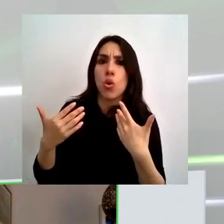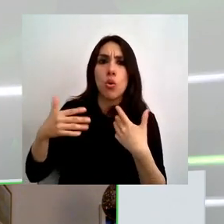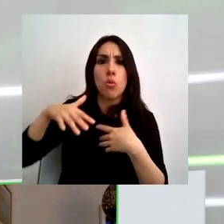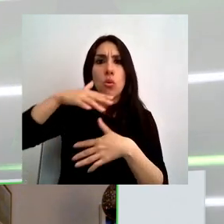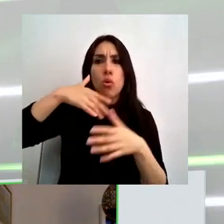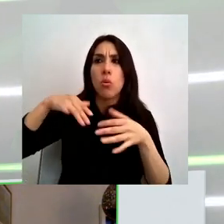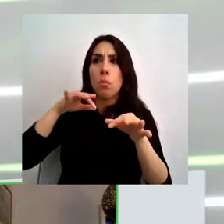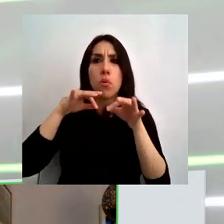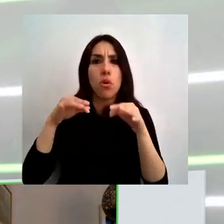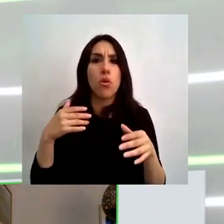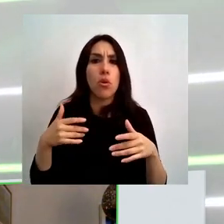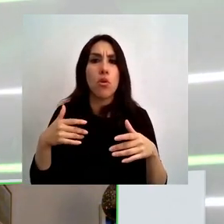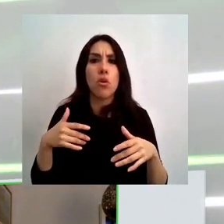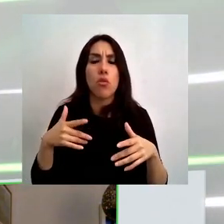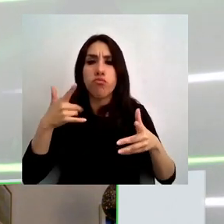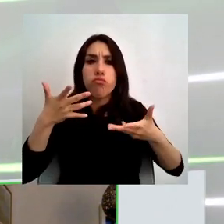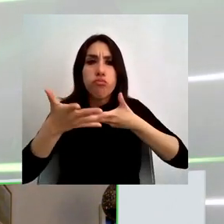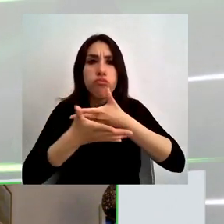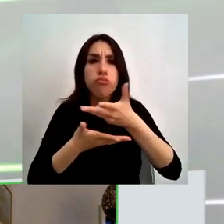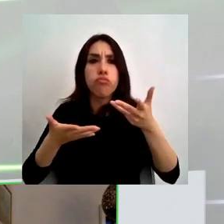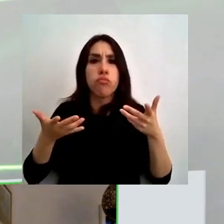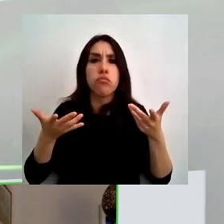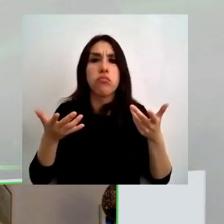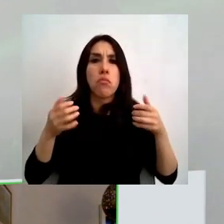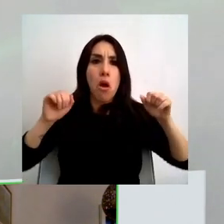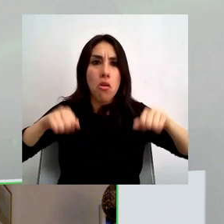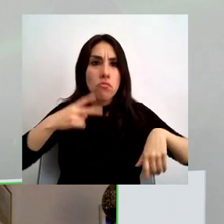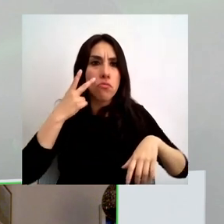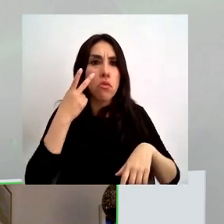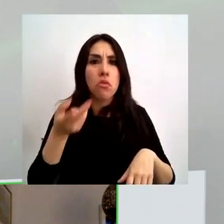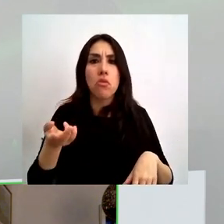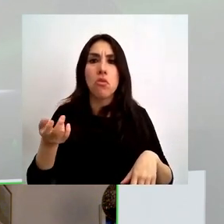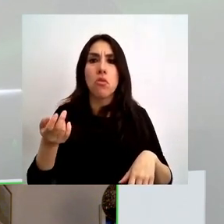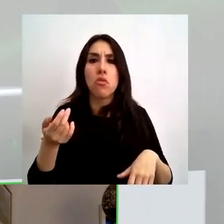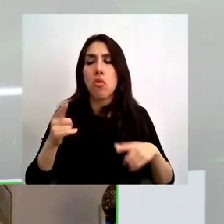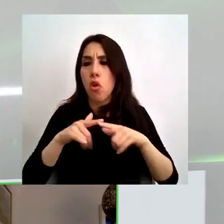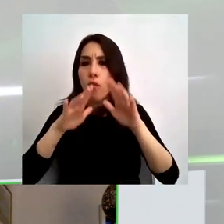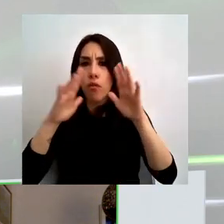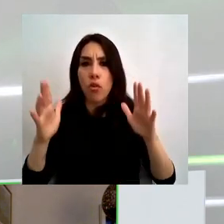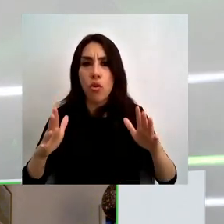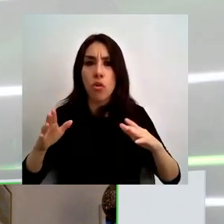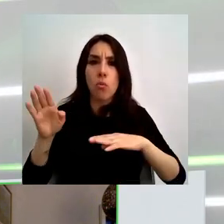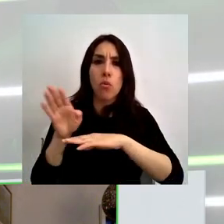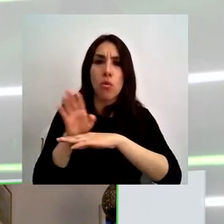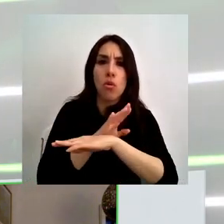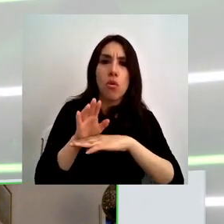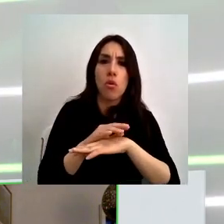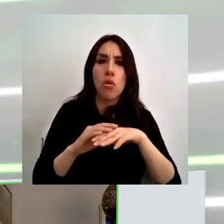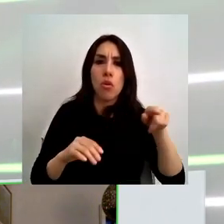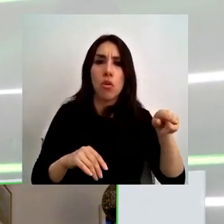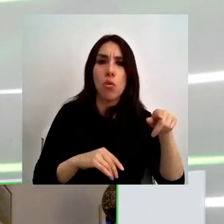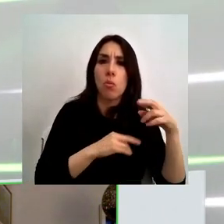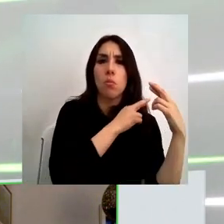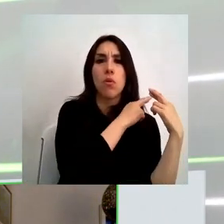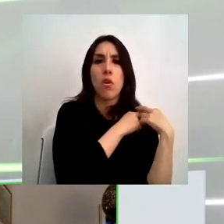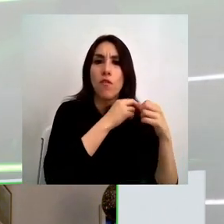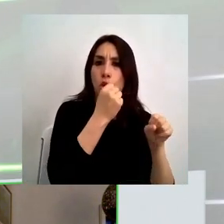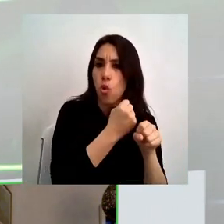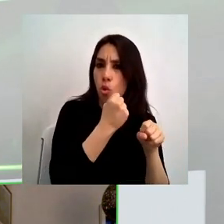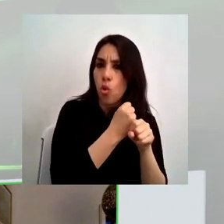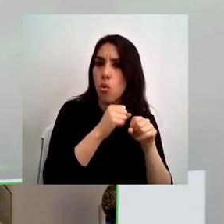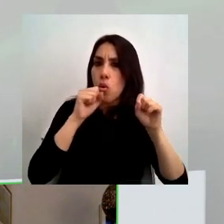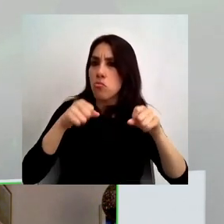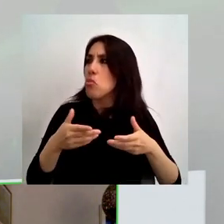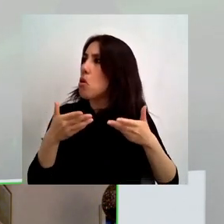us, we can see how companies and employees can take a step beyond the